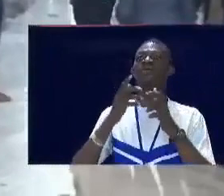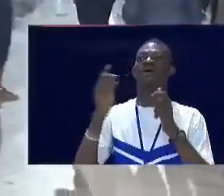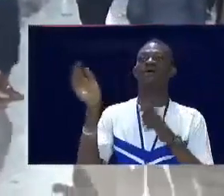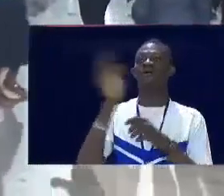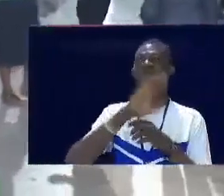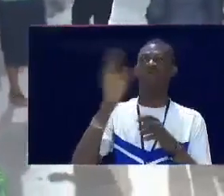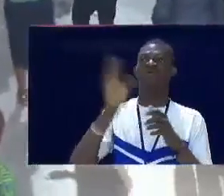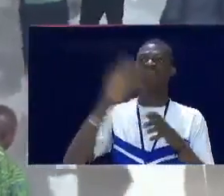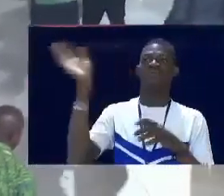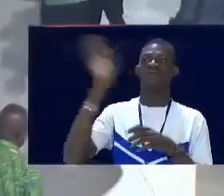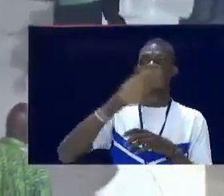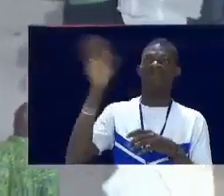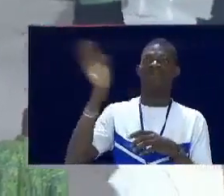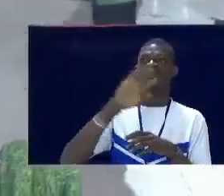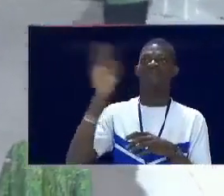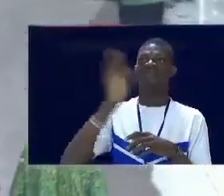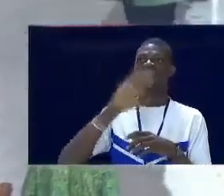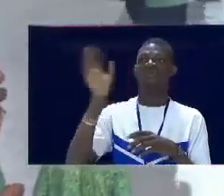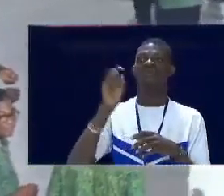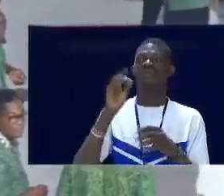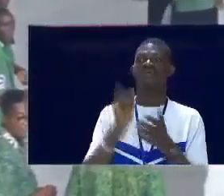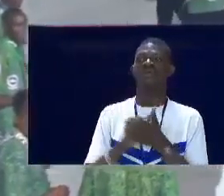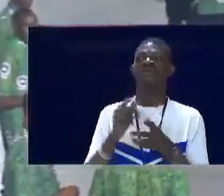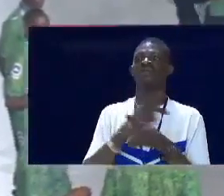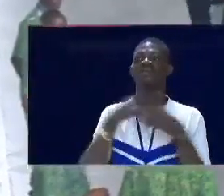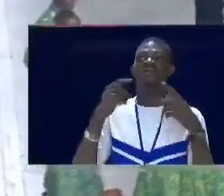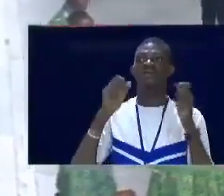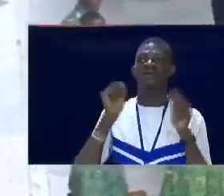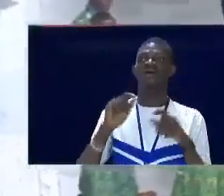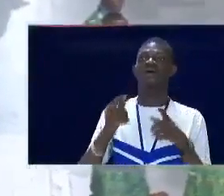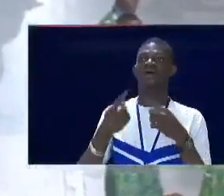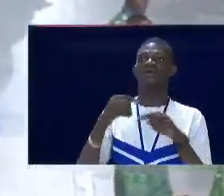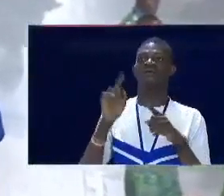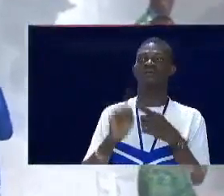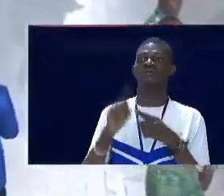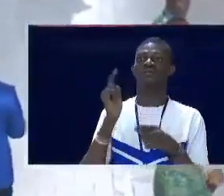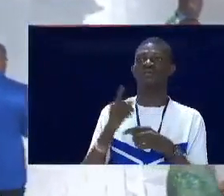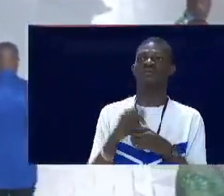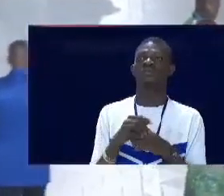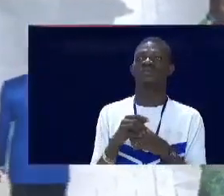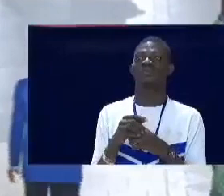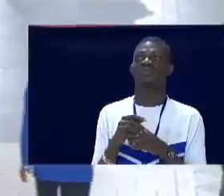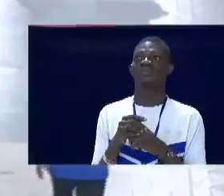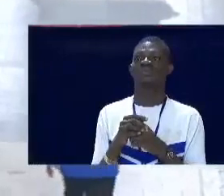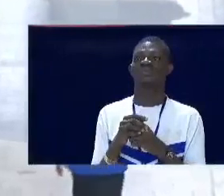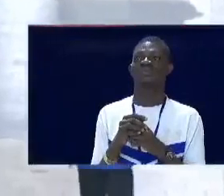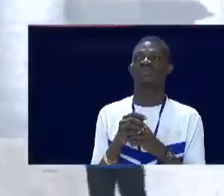hand so that the pastors can come to you.